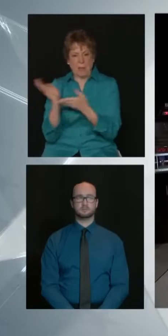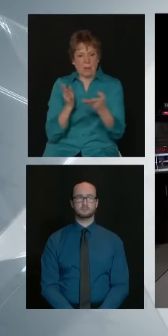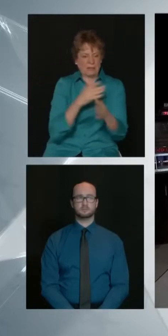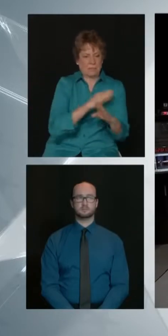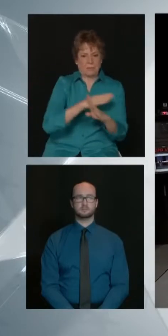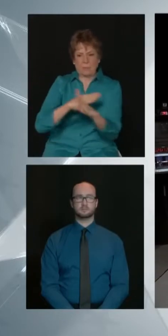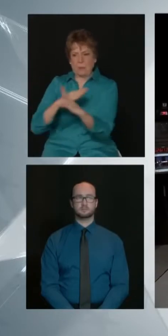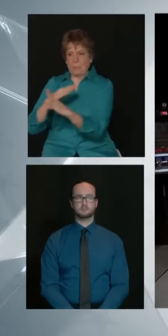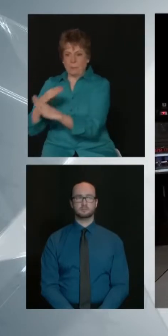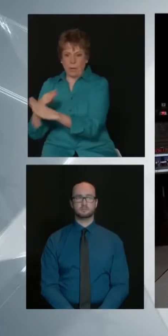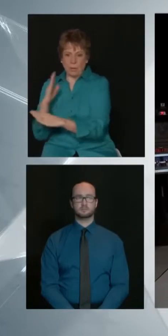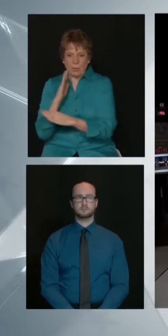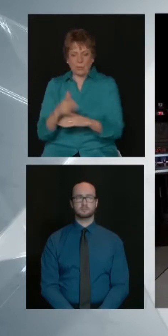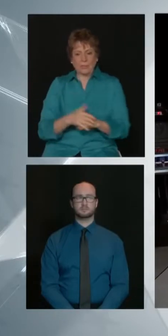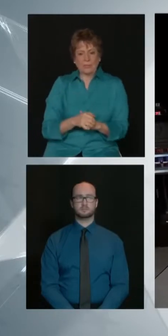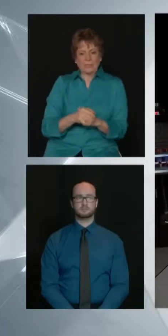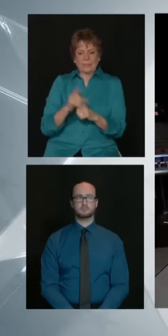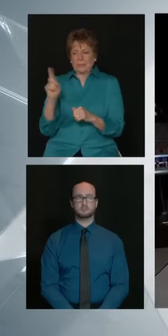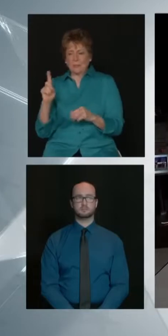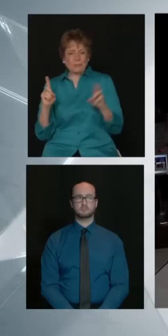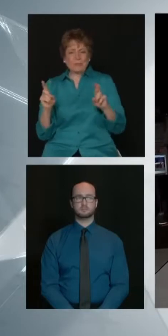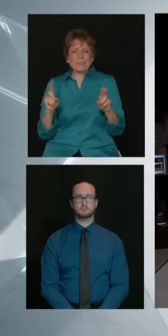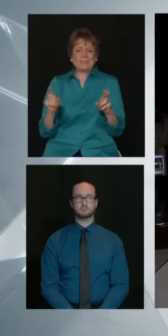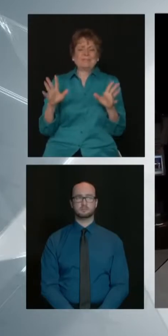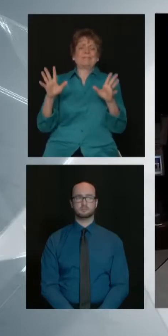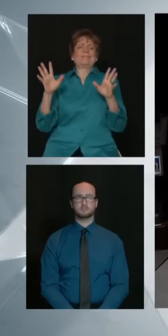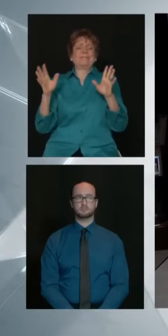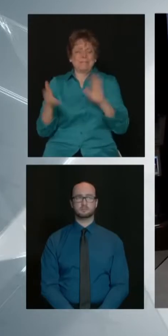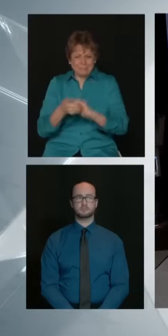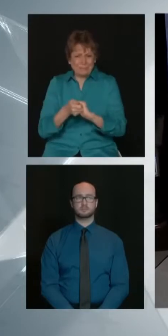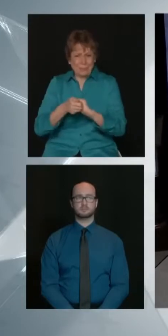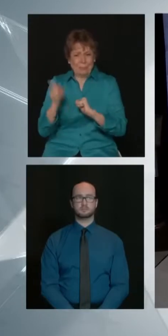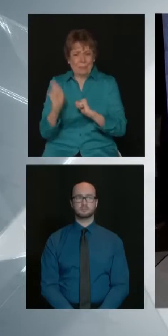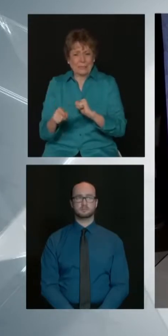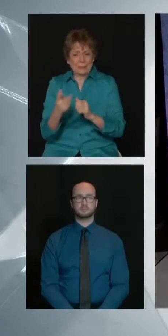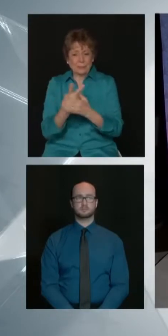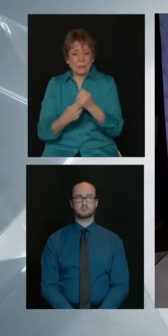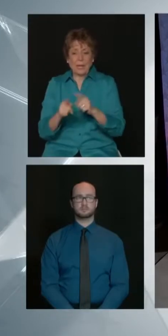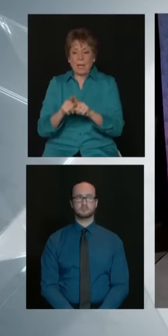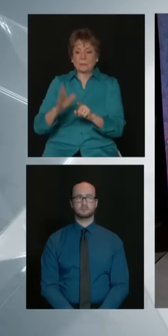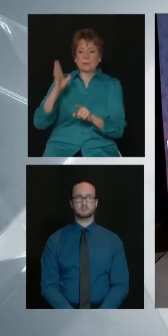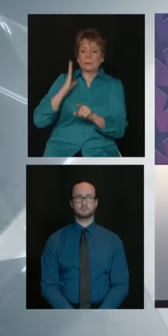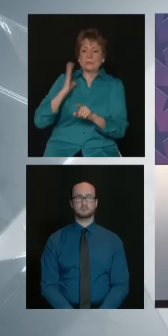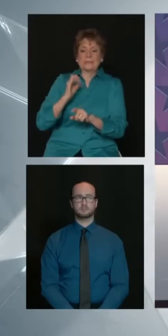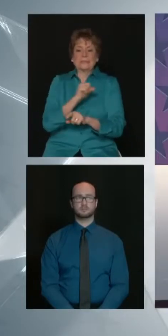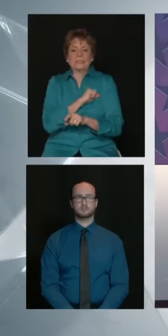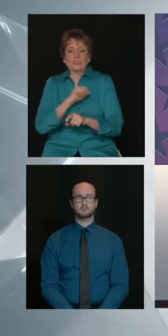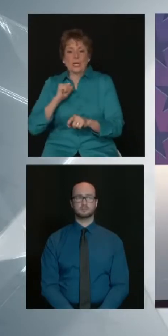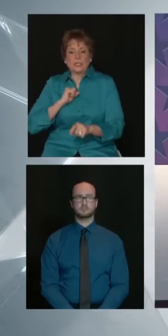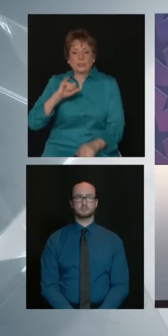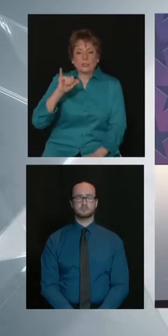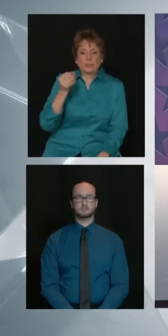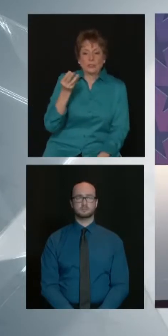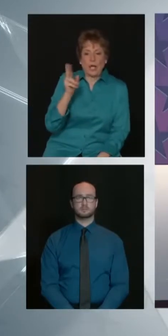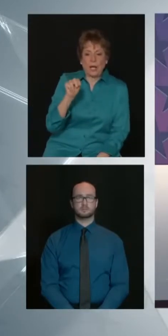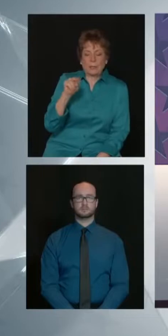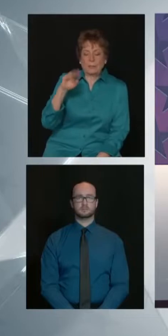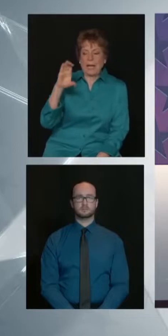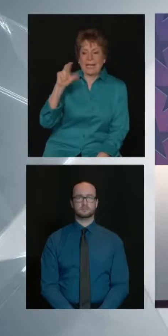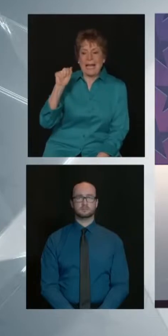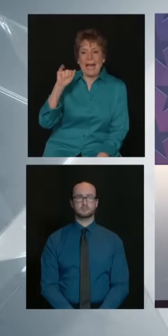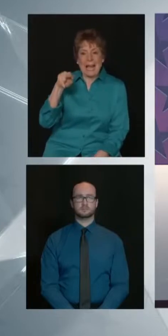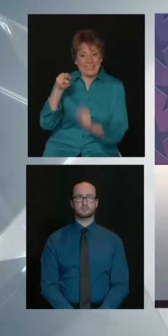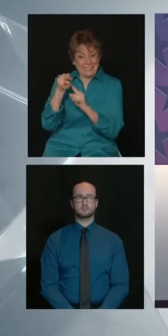He doesn't even want to work with Republicans. You know, he calls Democrats psychopaths and that they're evil. That's not been